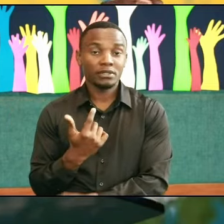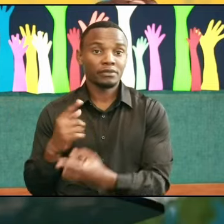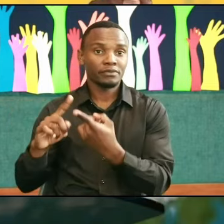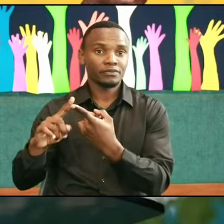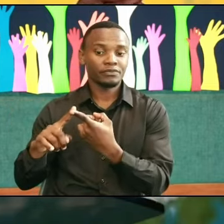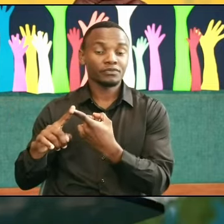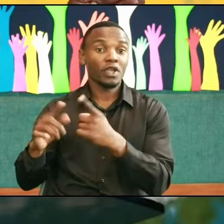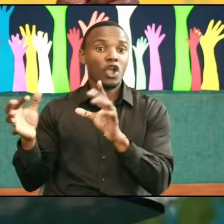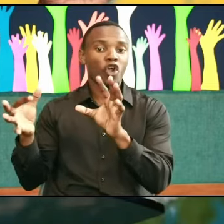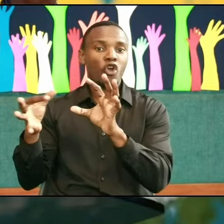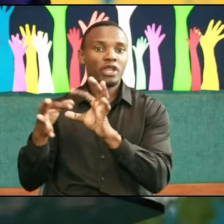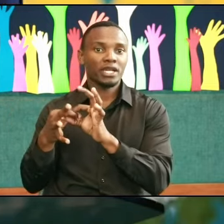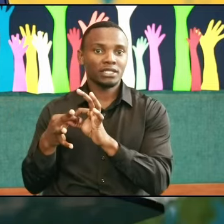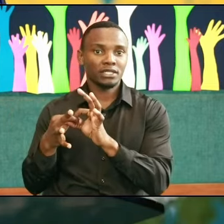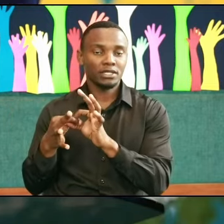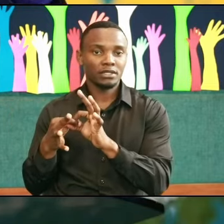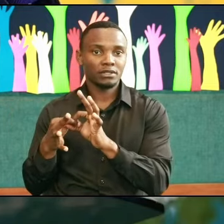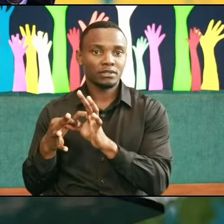connected,